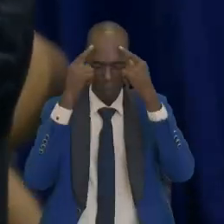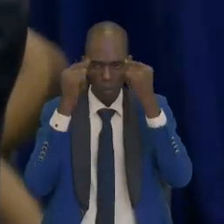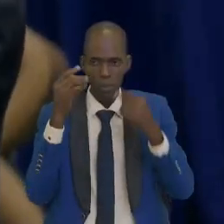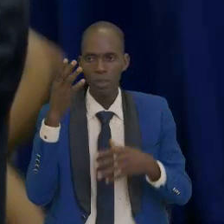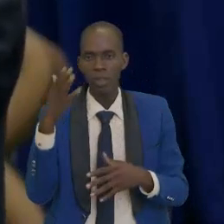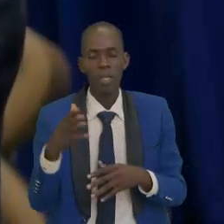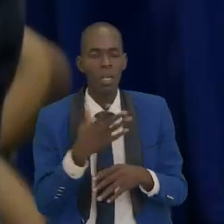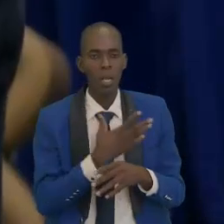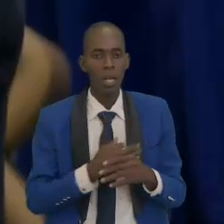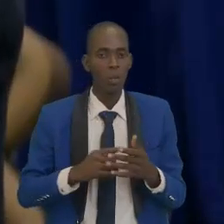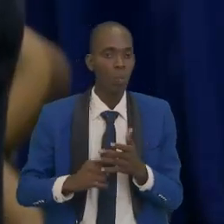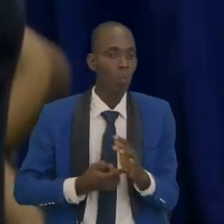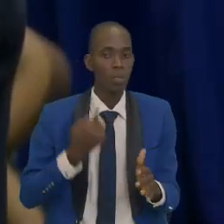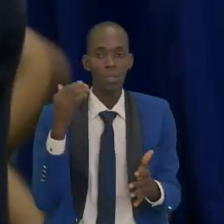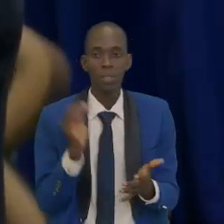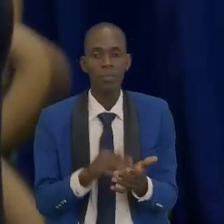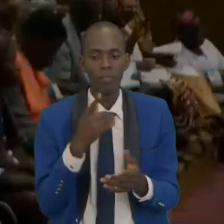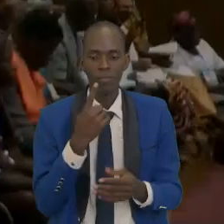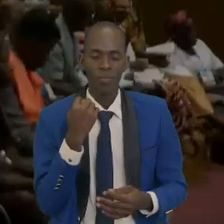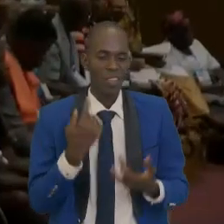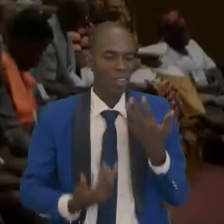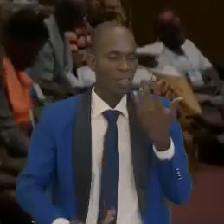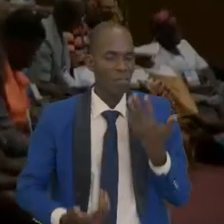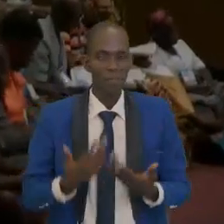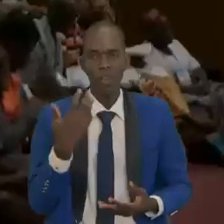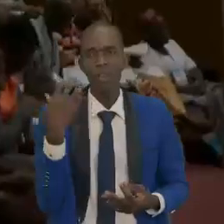the fire will burn